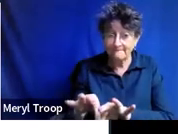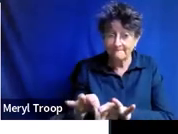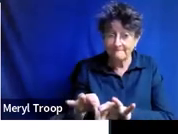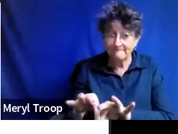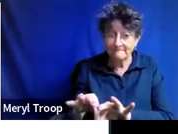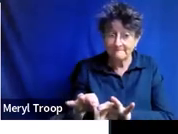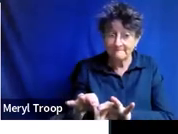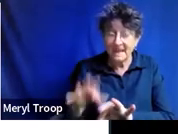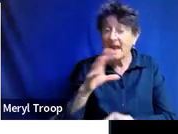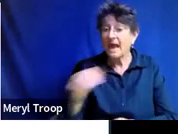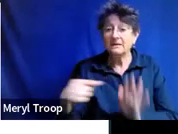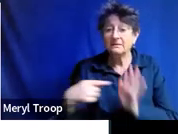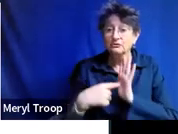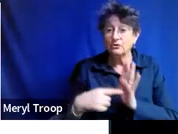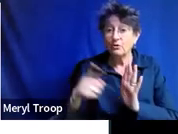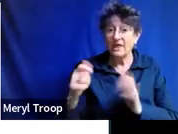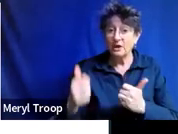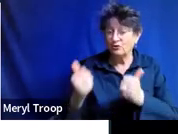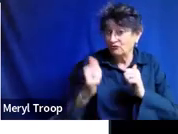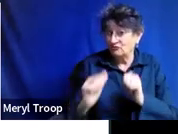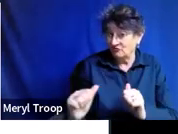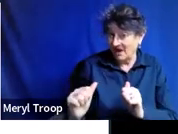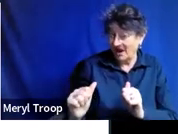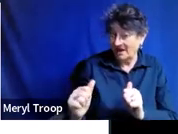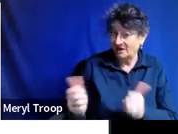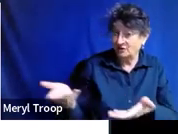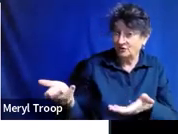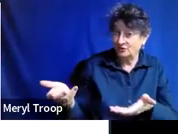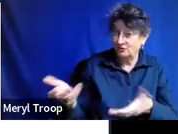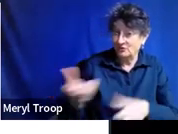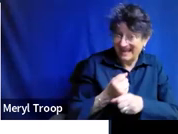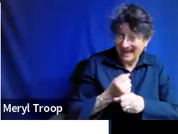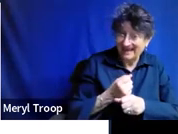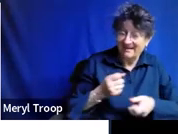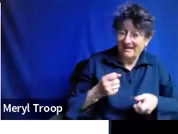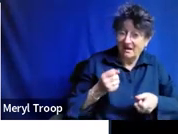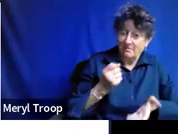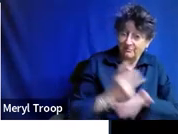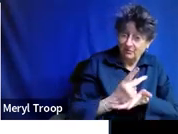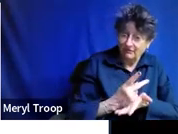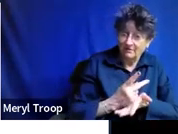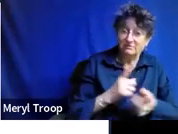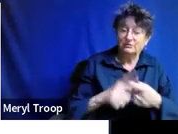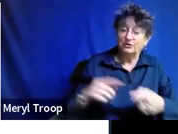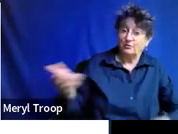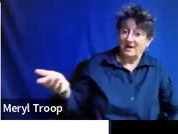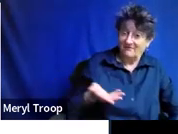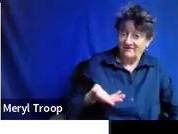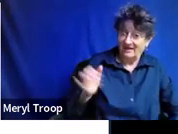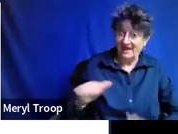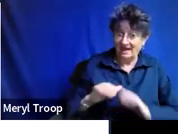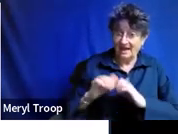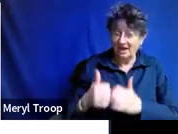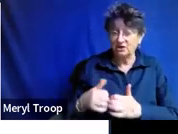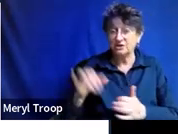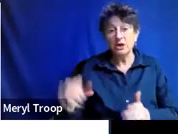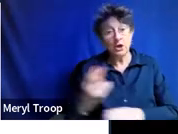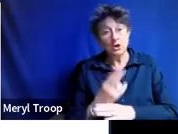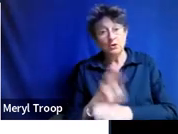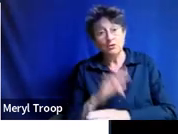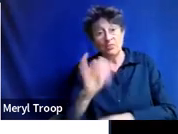are attempting to invite them or get consent to invite that outside agency, you can use this form and show that